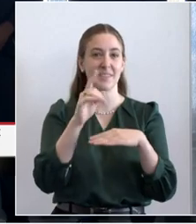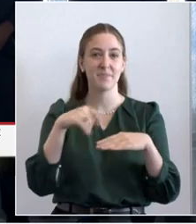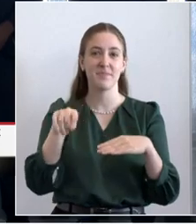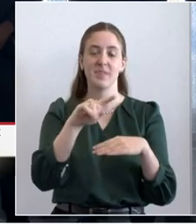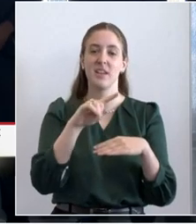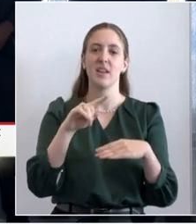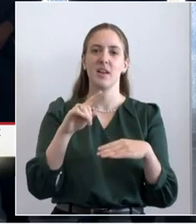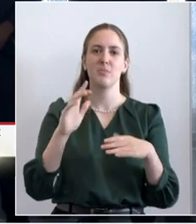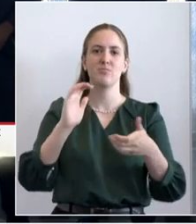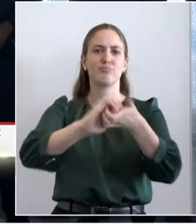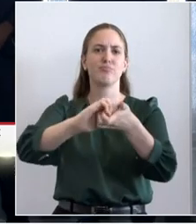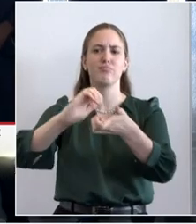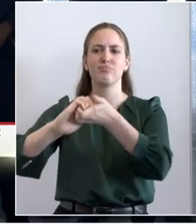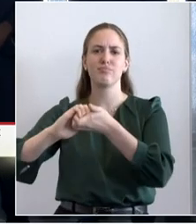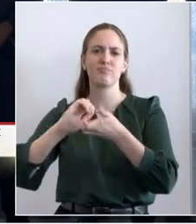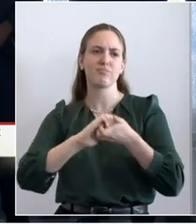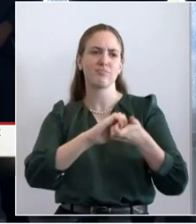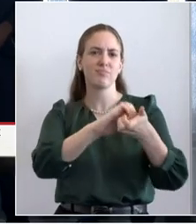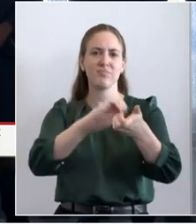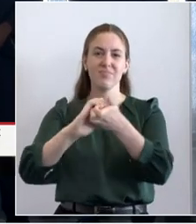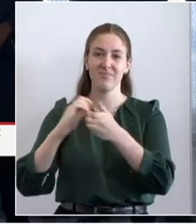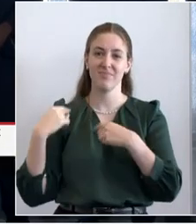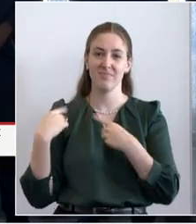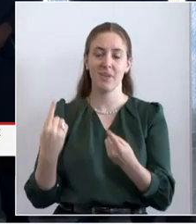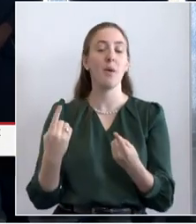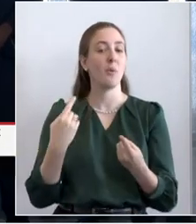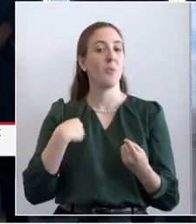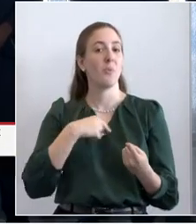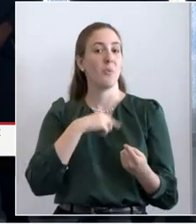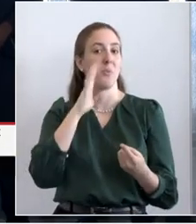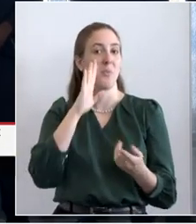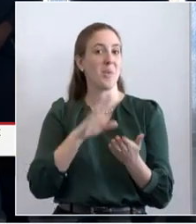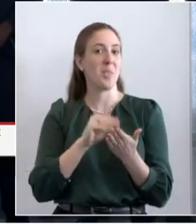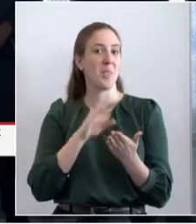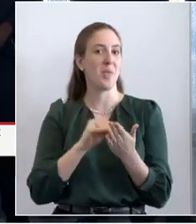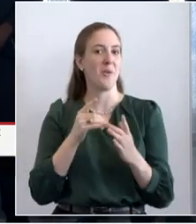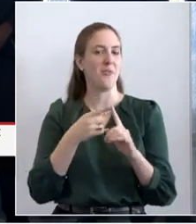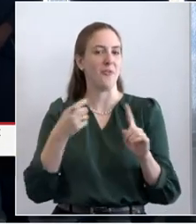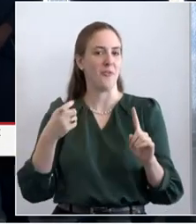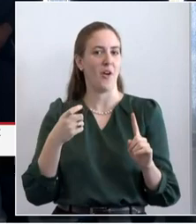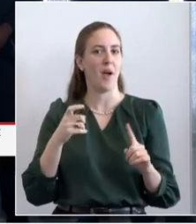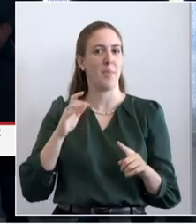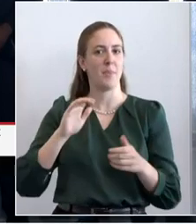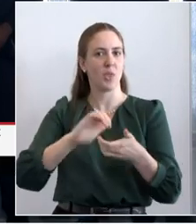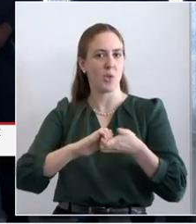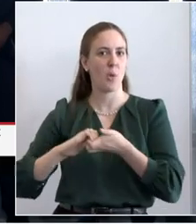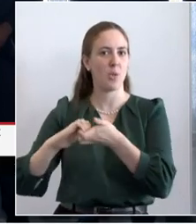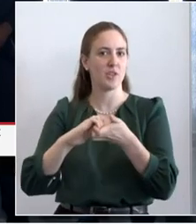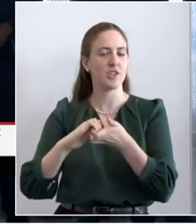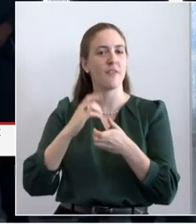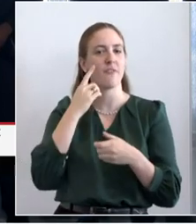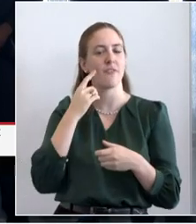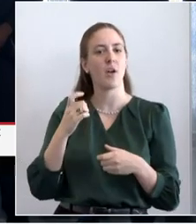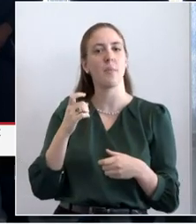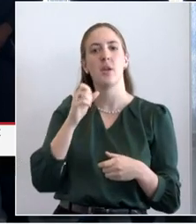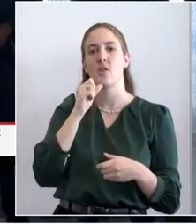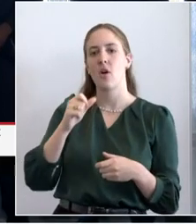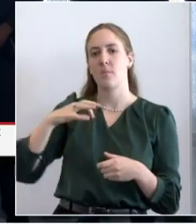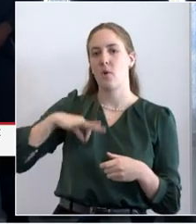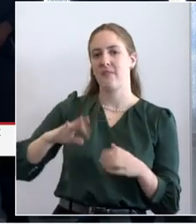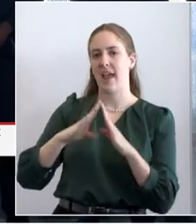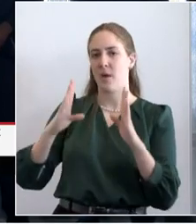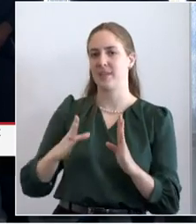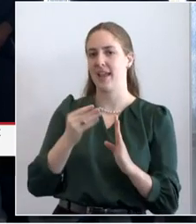been partners. I feel like we're also going to learn from the work of the Coalition for Nonprofit Housing and Economic